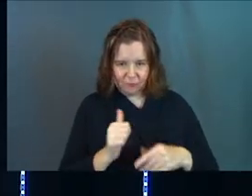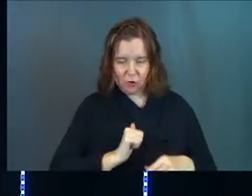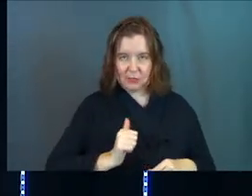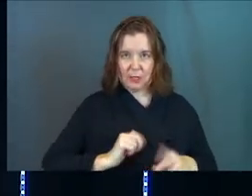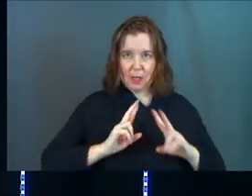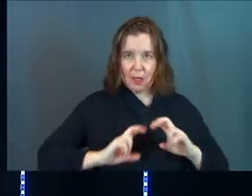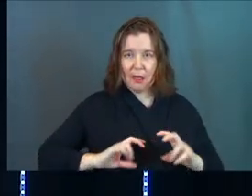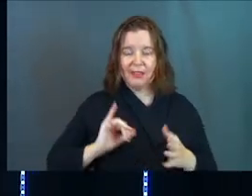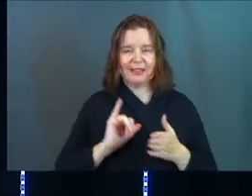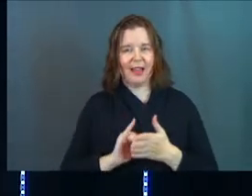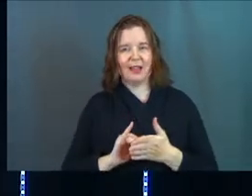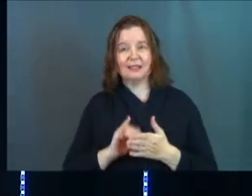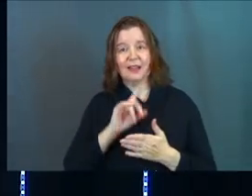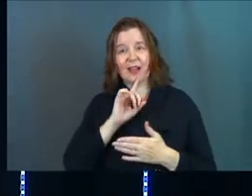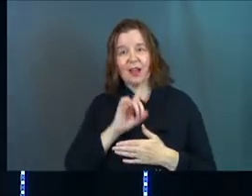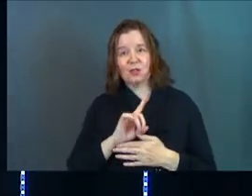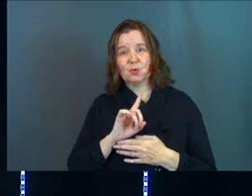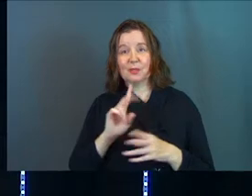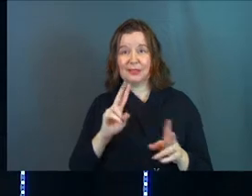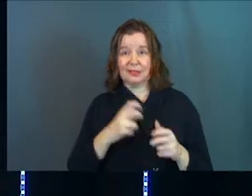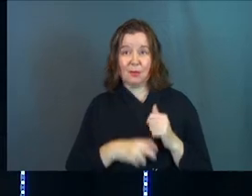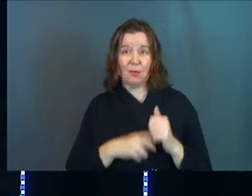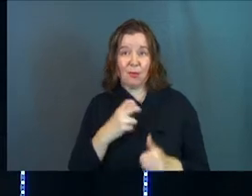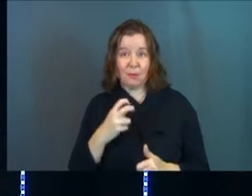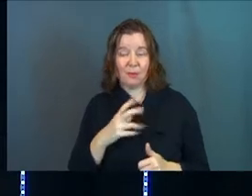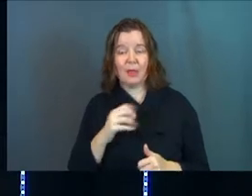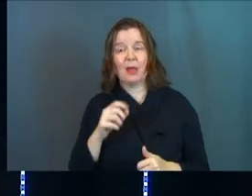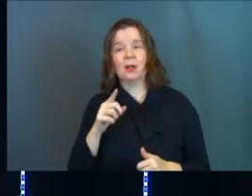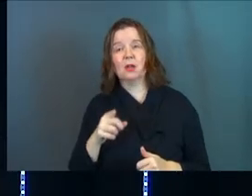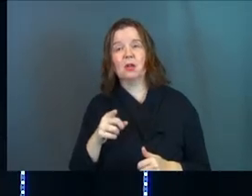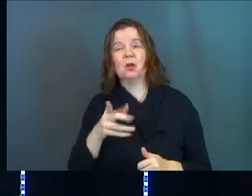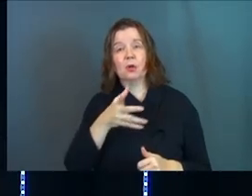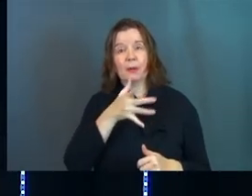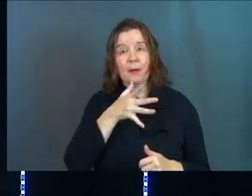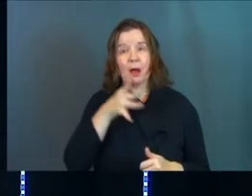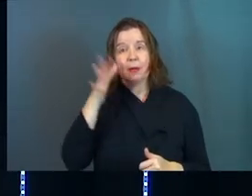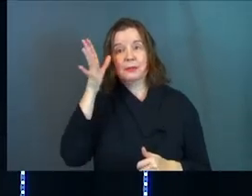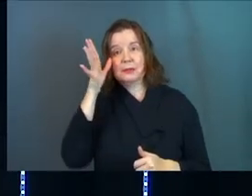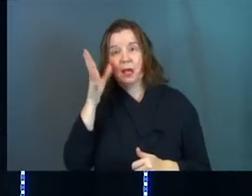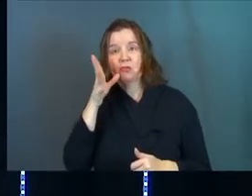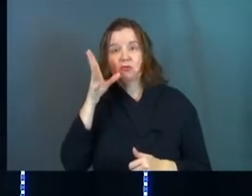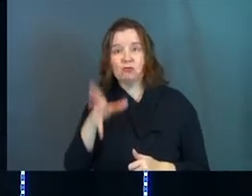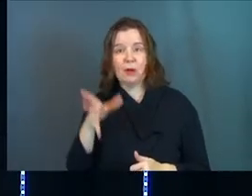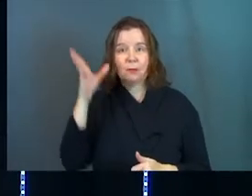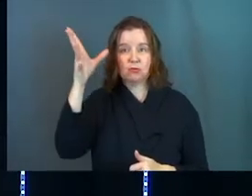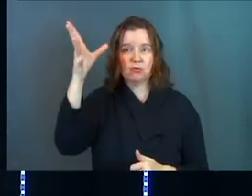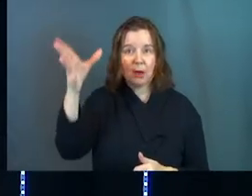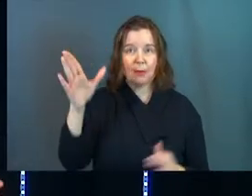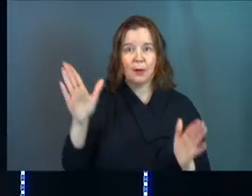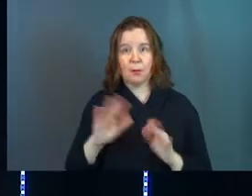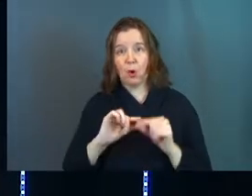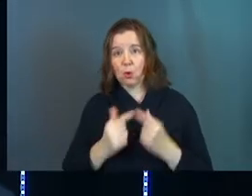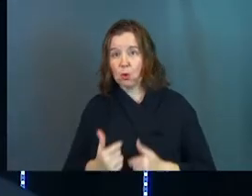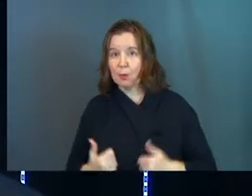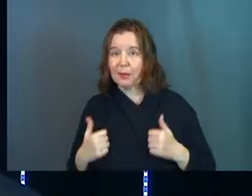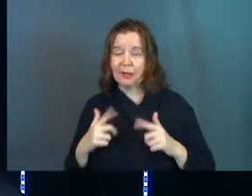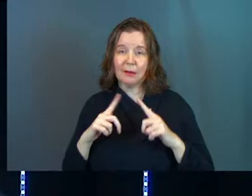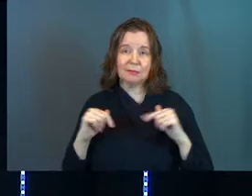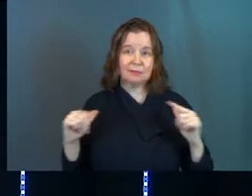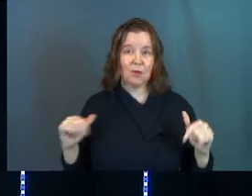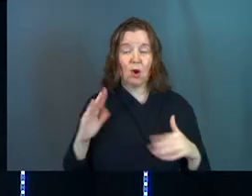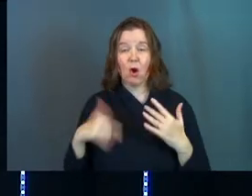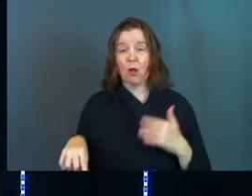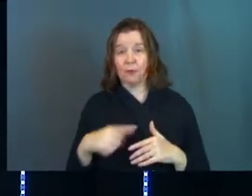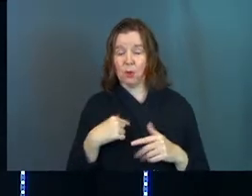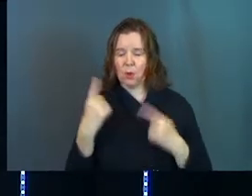for ourselves, that's actually the issue. And you moms and dads, you grandmas and grandpas, you small group leaders today,